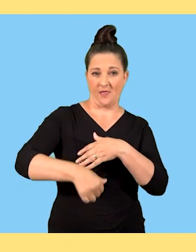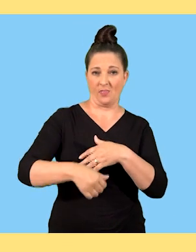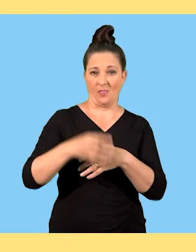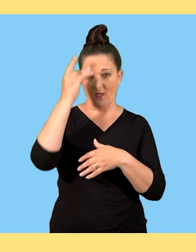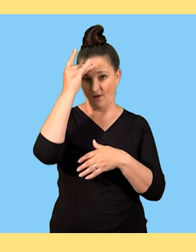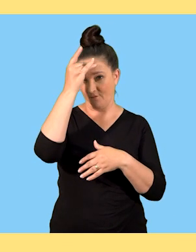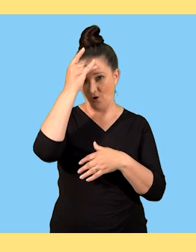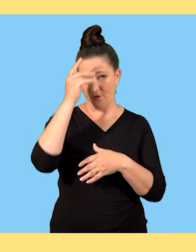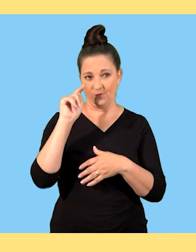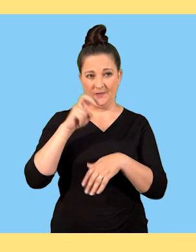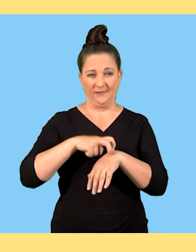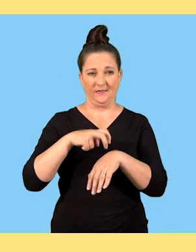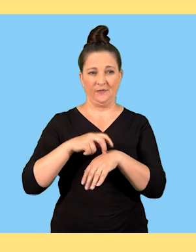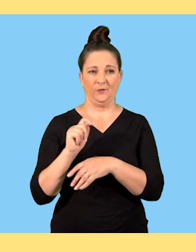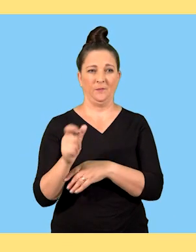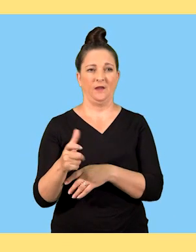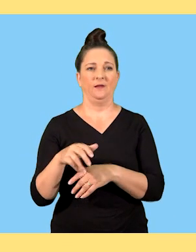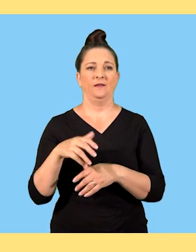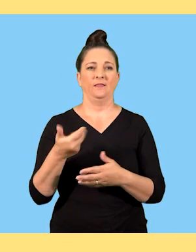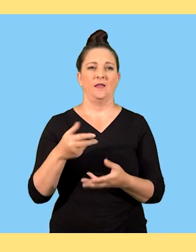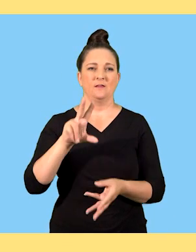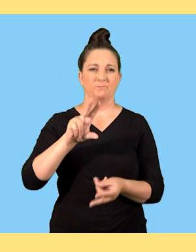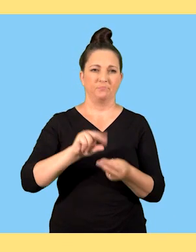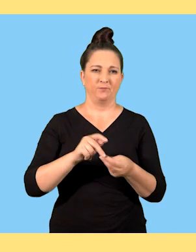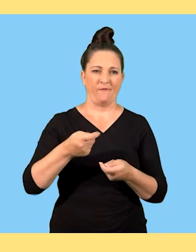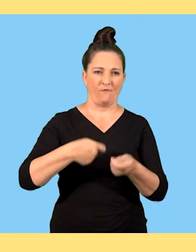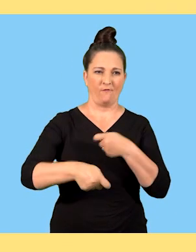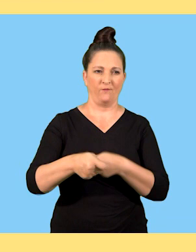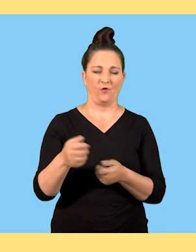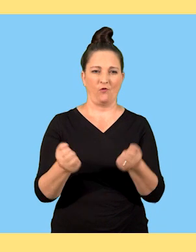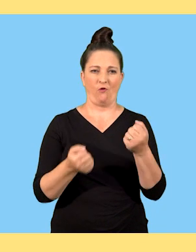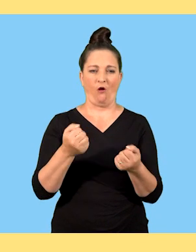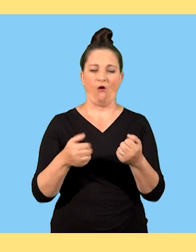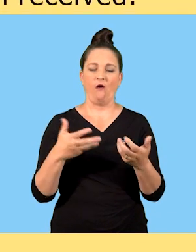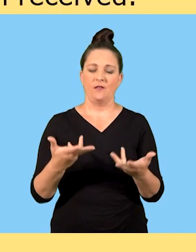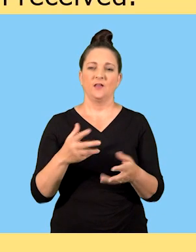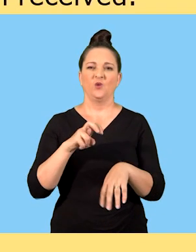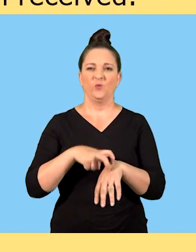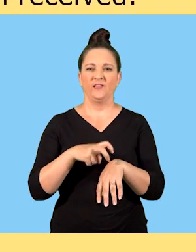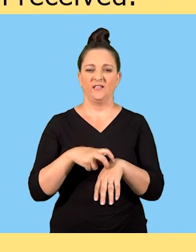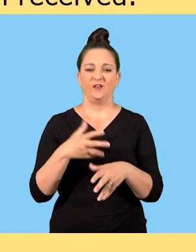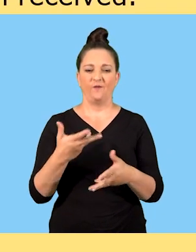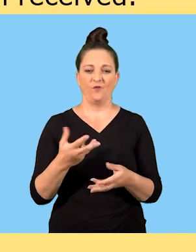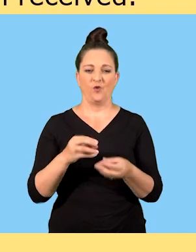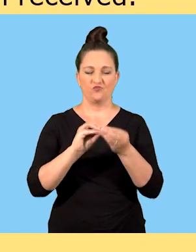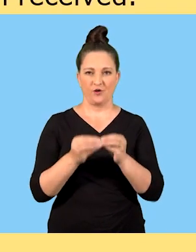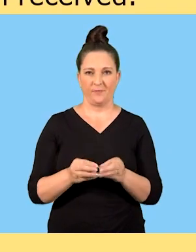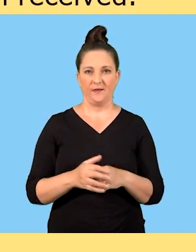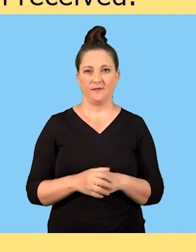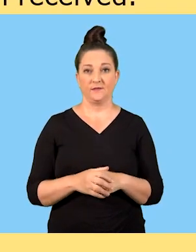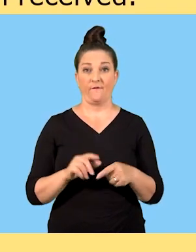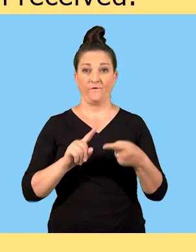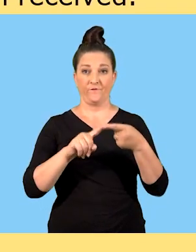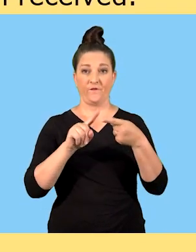well. Okay, and then we have an expense paid for repairs. Adjustment number 1 then